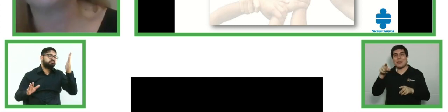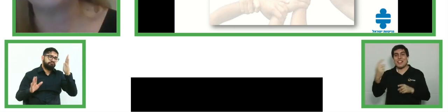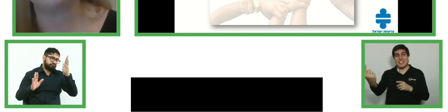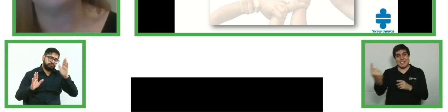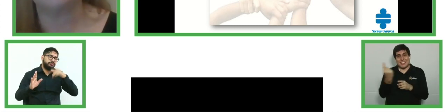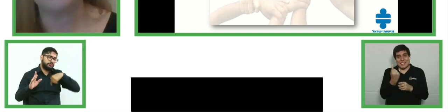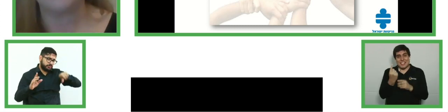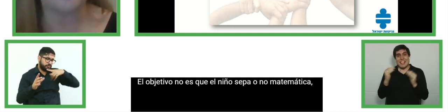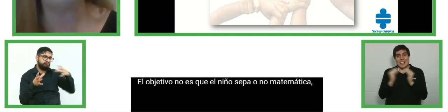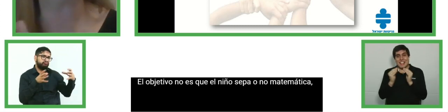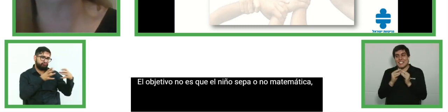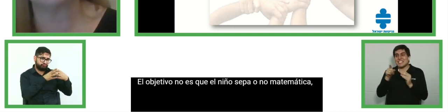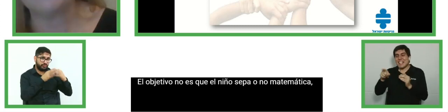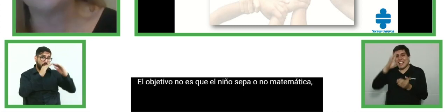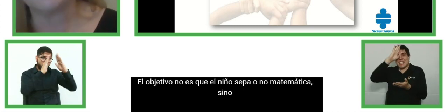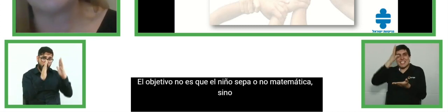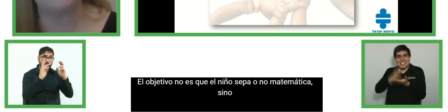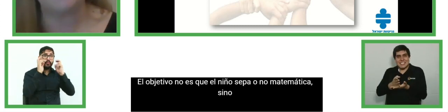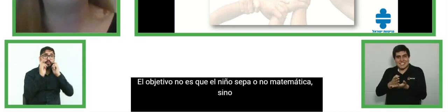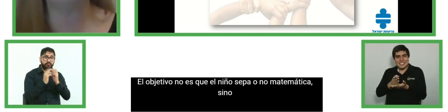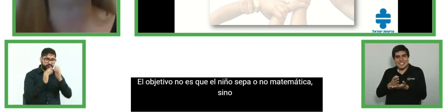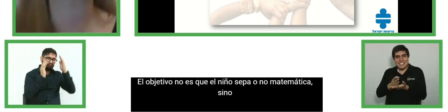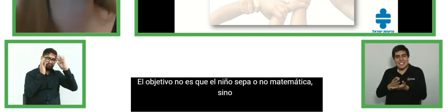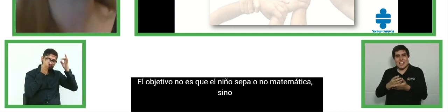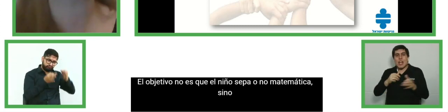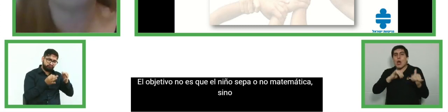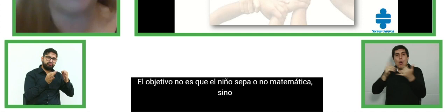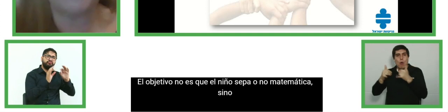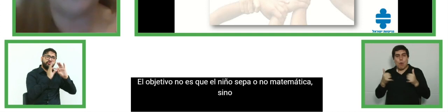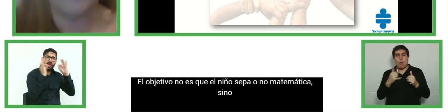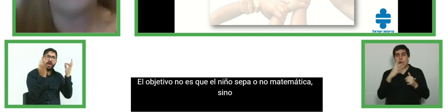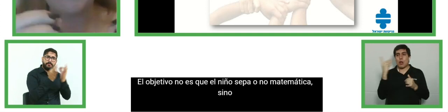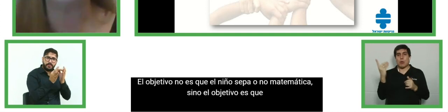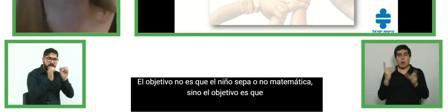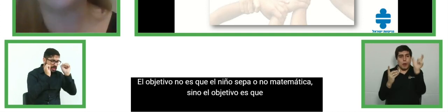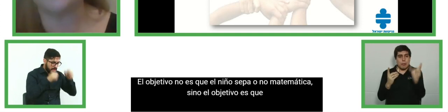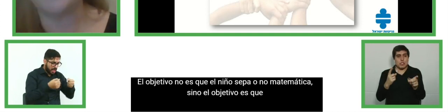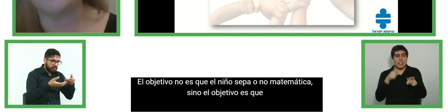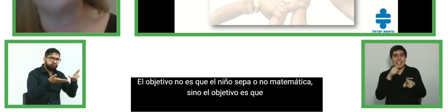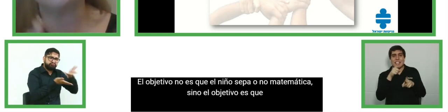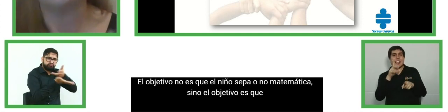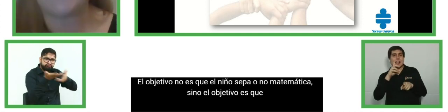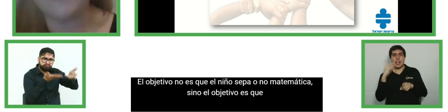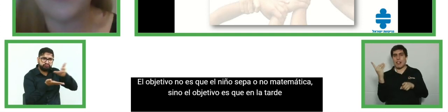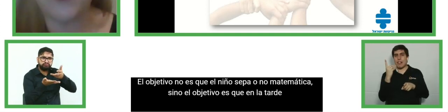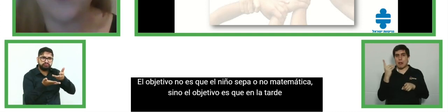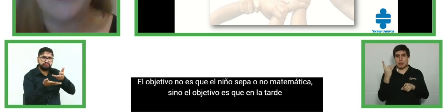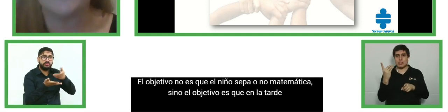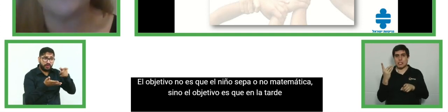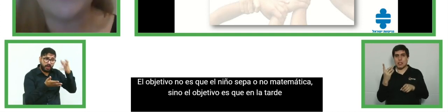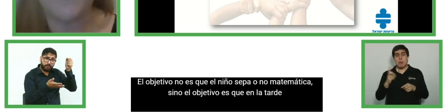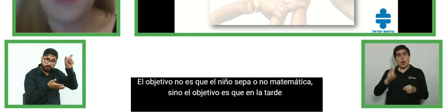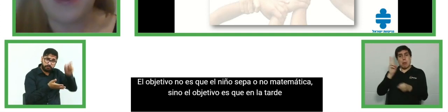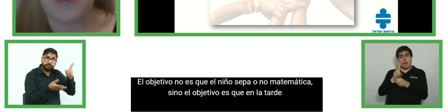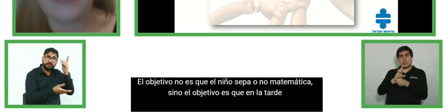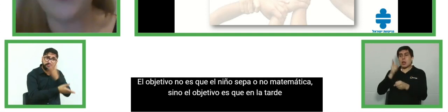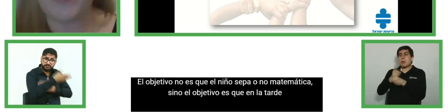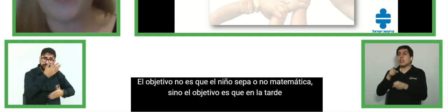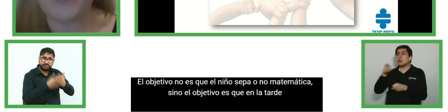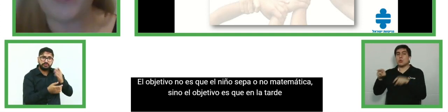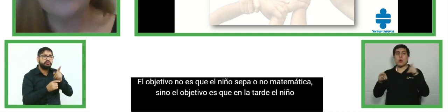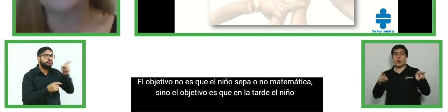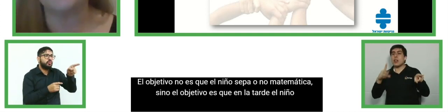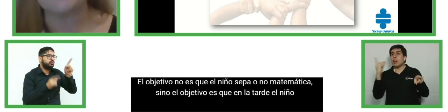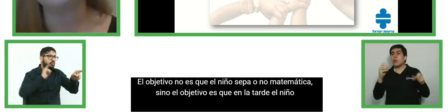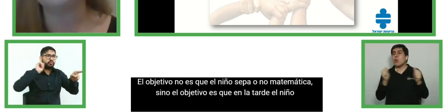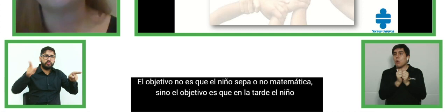because they want to. That is the true inclusion. That is the true inclusive education. So we have to remember that all players have to be part